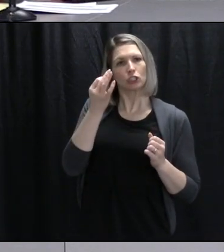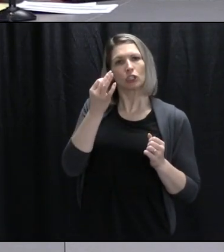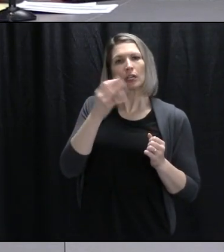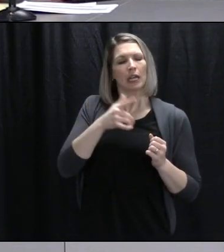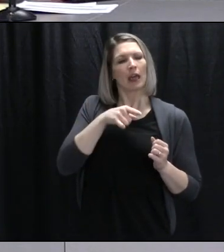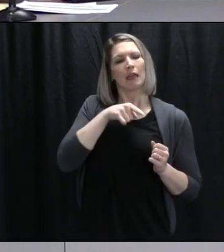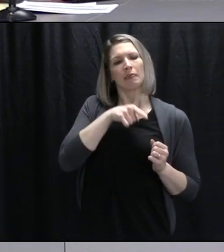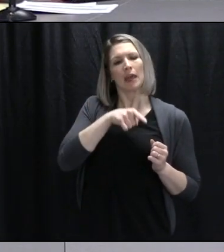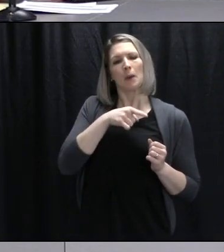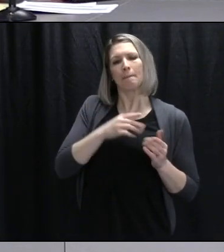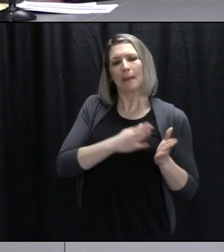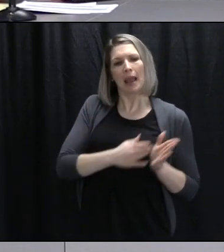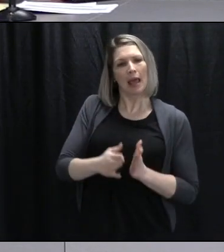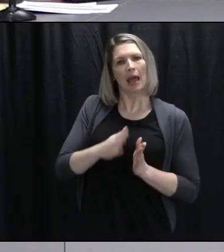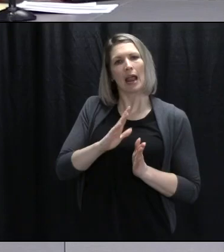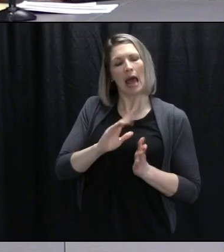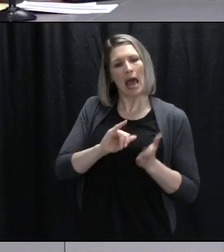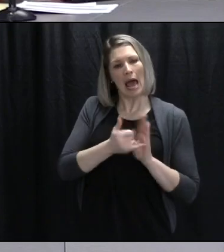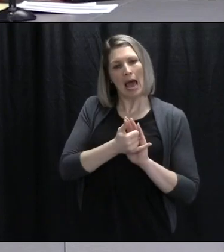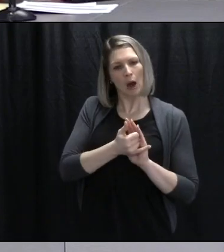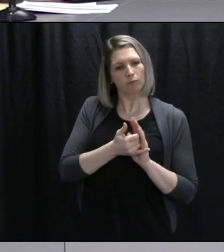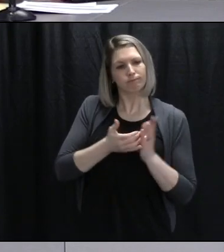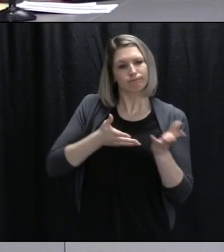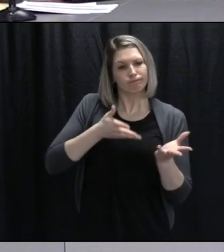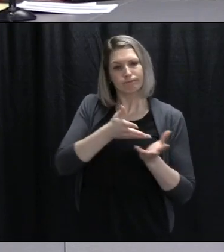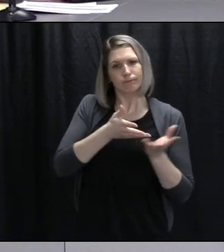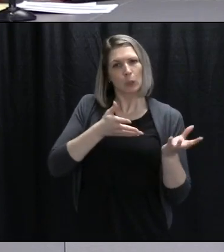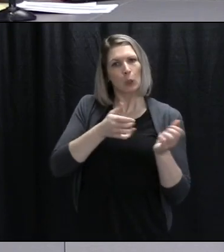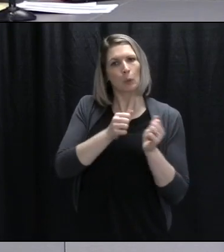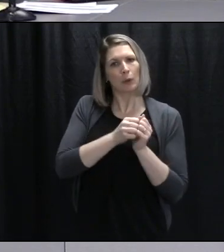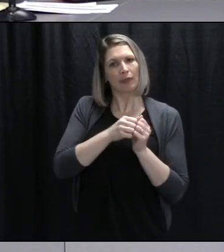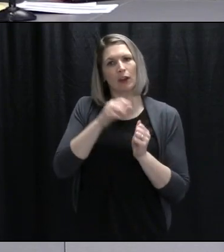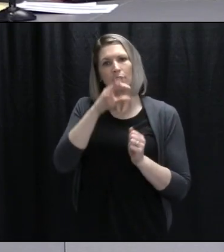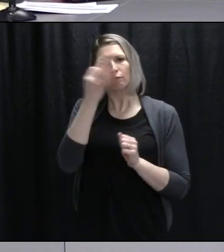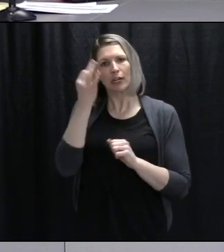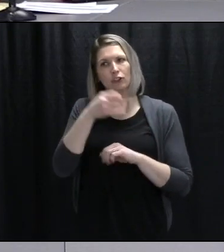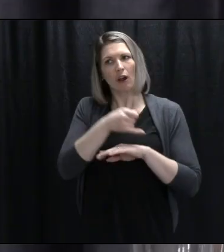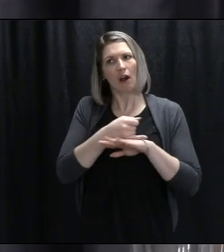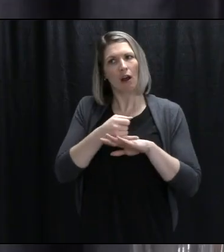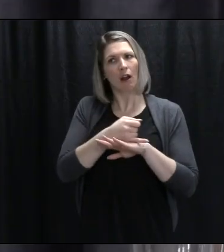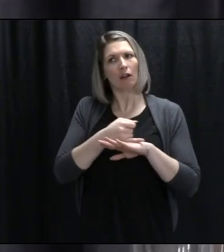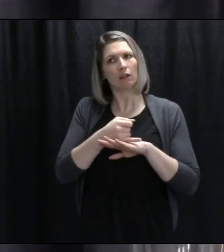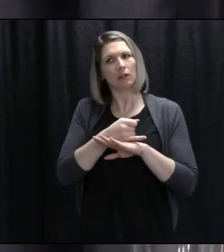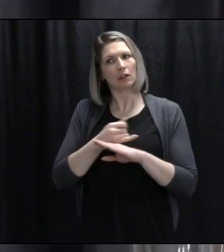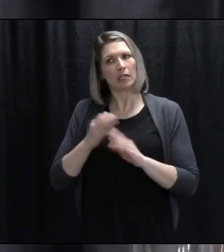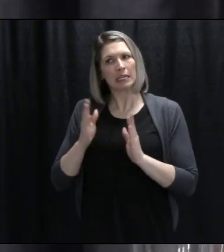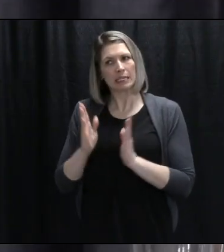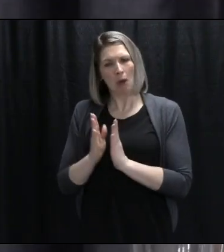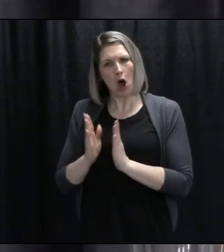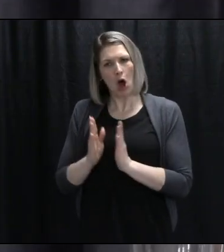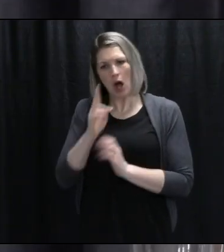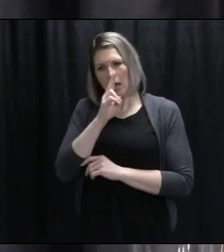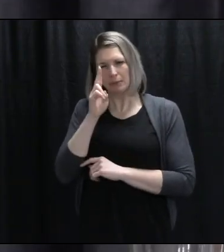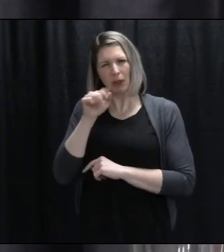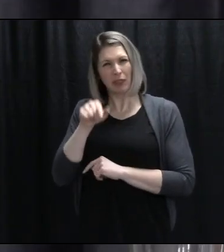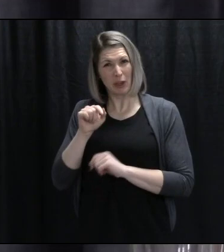contingency plans that are in place in relation to St. Pierre-et-Miquelon? What we know is that, as you say, there is the first person